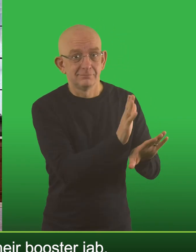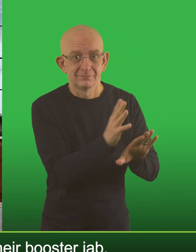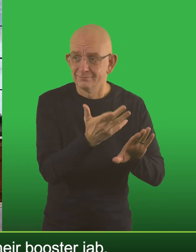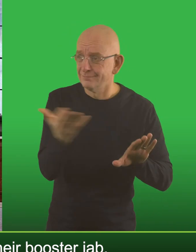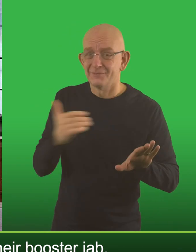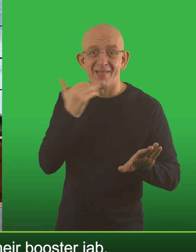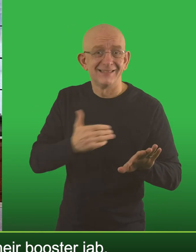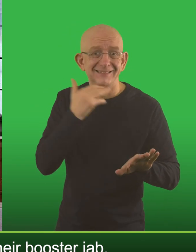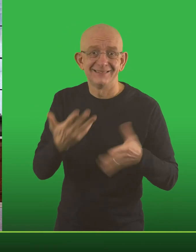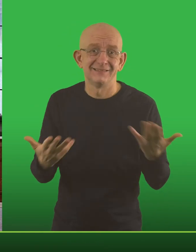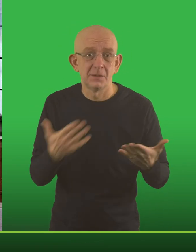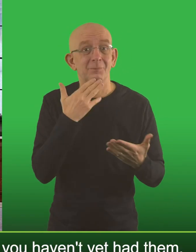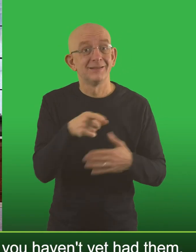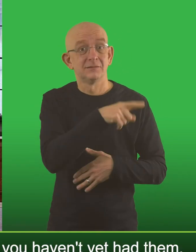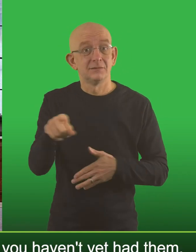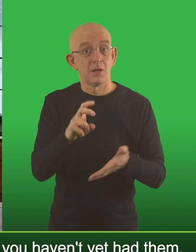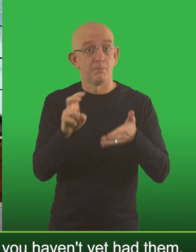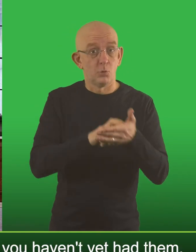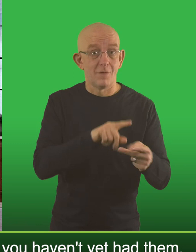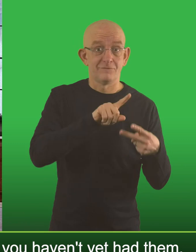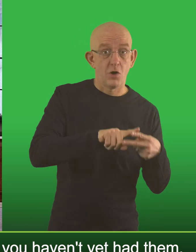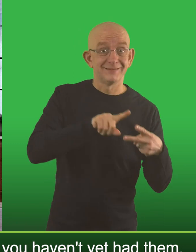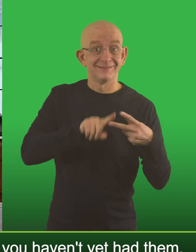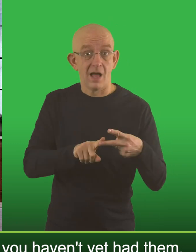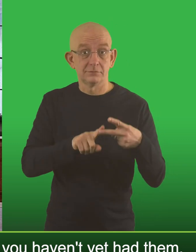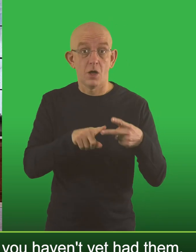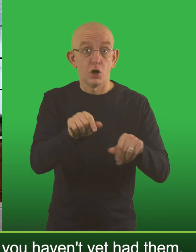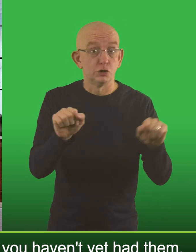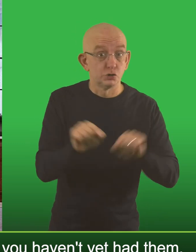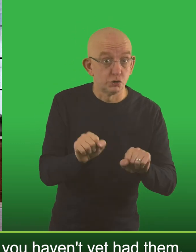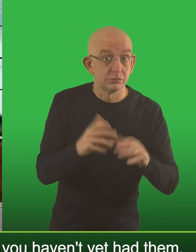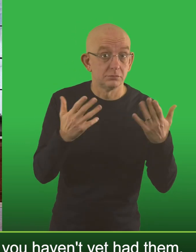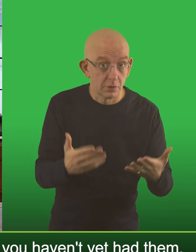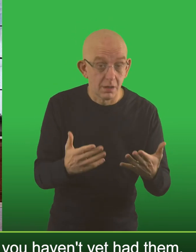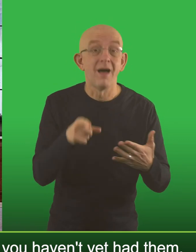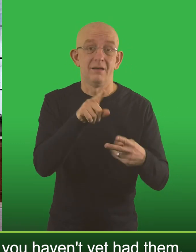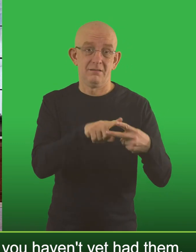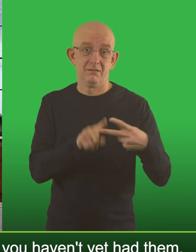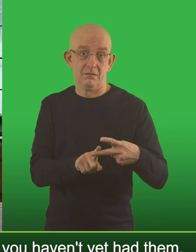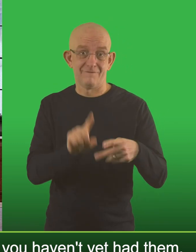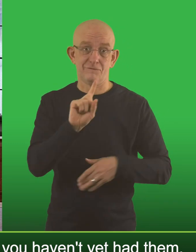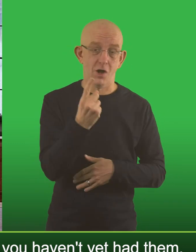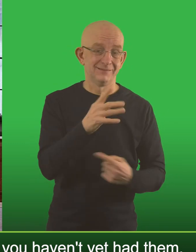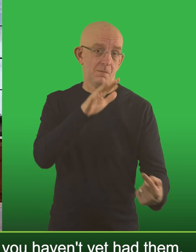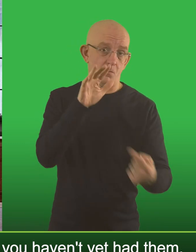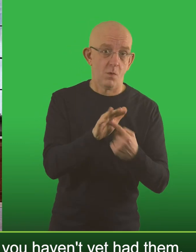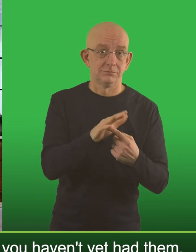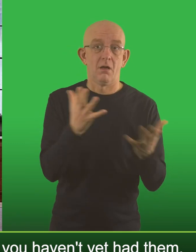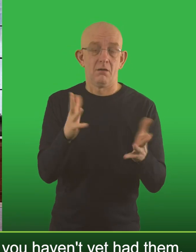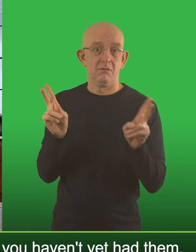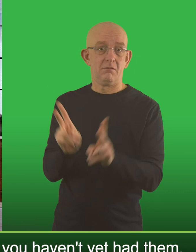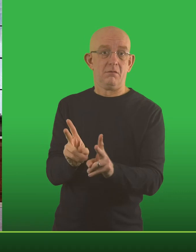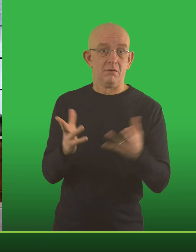it still means we've got a long way to go. So please do book your first and second doses if you haven't yet had them. That is the most important thing to do,